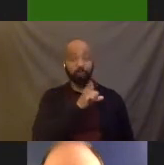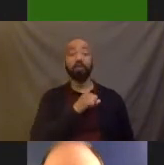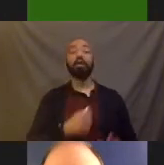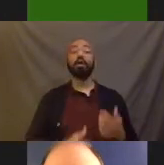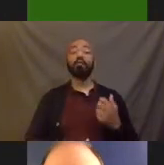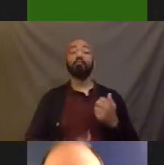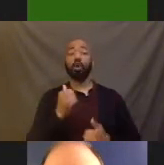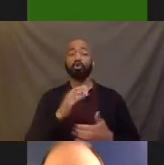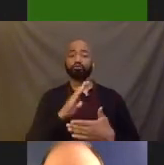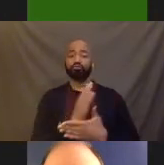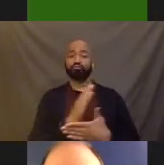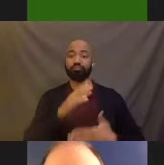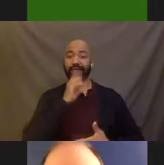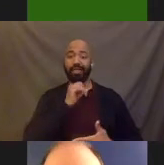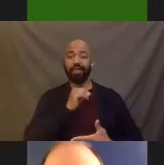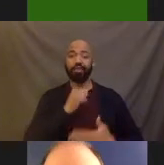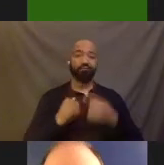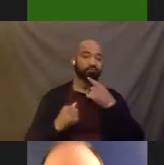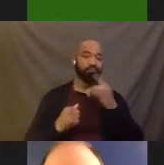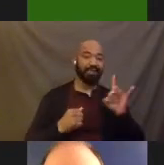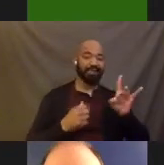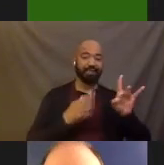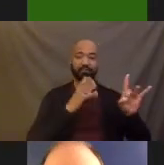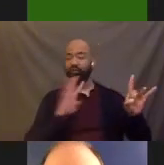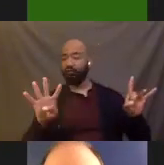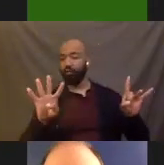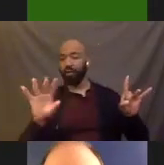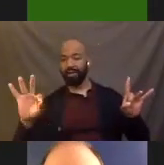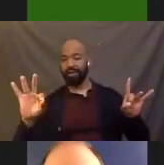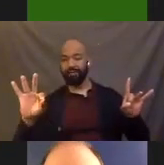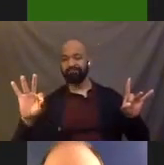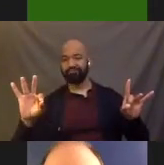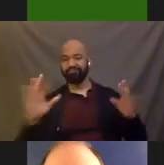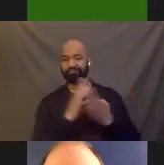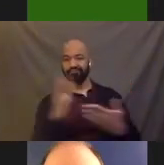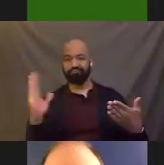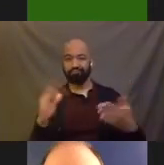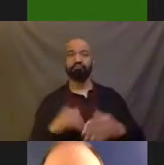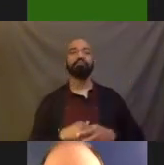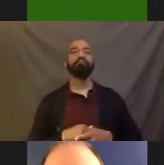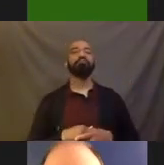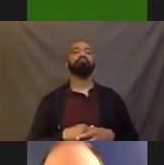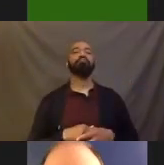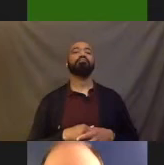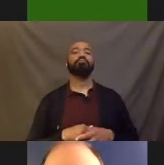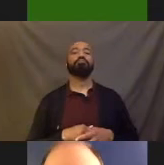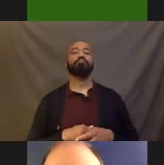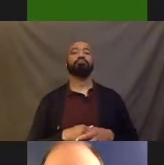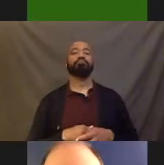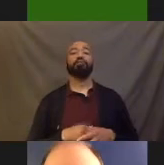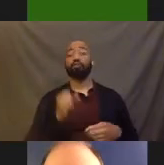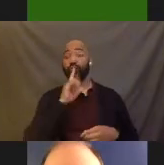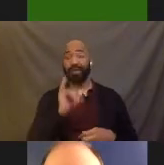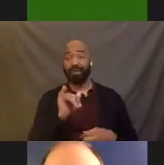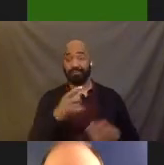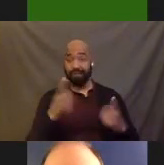between 18 and 49 years of age. So just to break that down, it was essentially like a 1 in a million